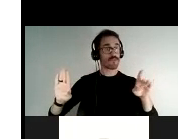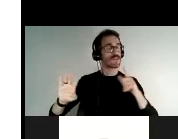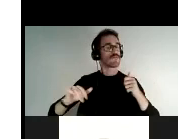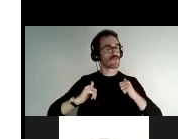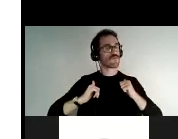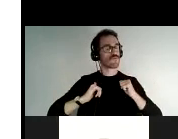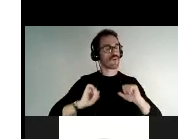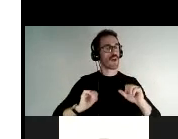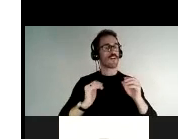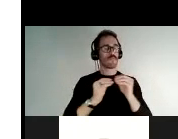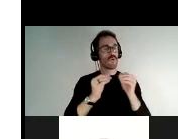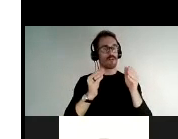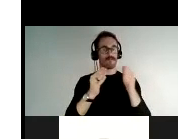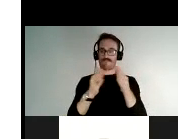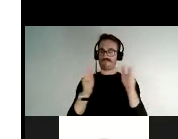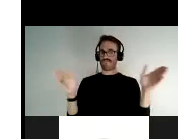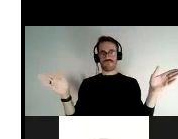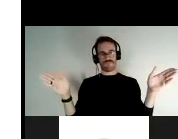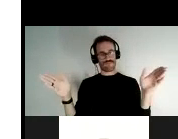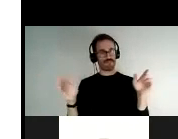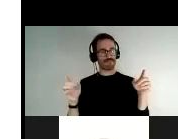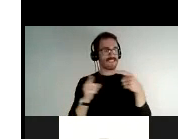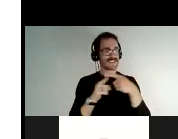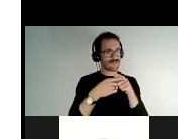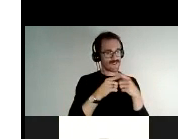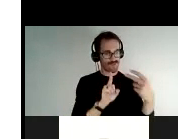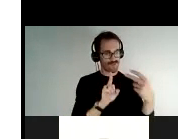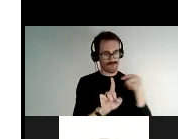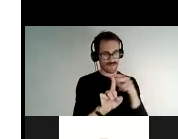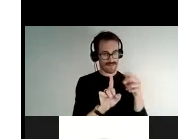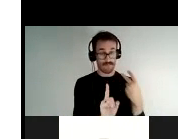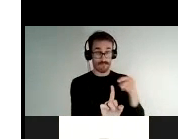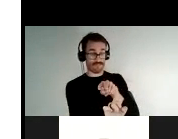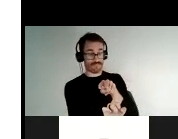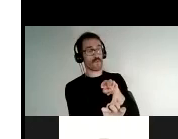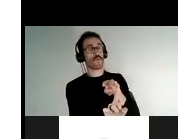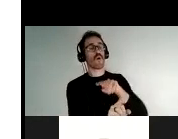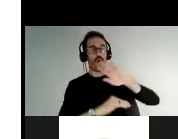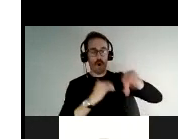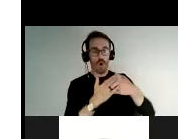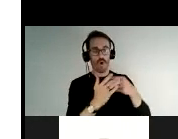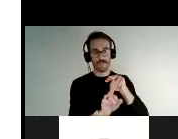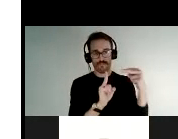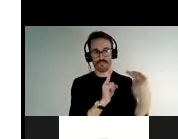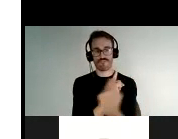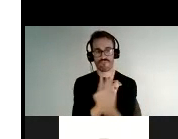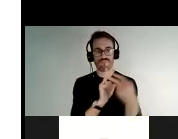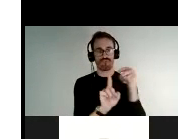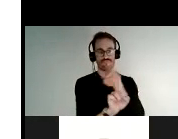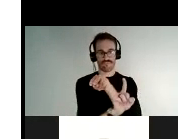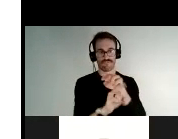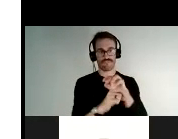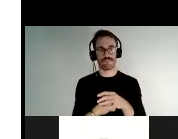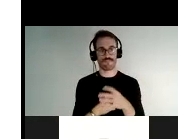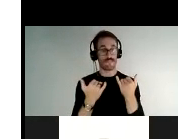things more from an intersectional perspective, especially now that issues of legislation has happened. For example, we